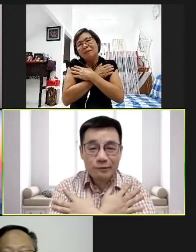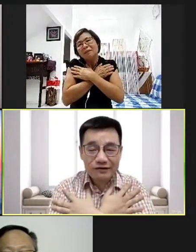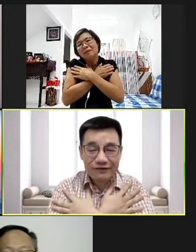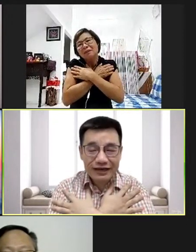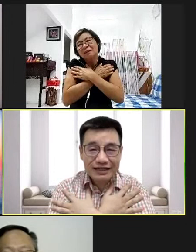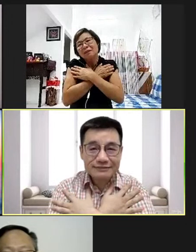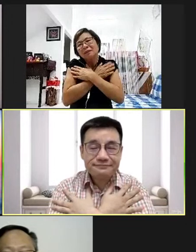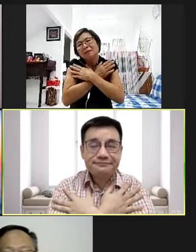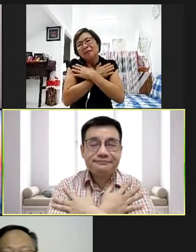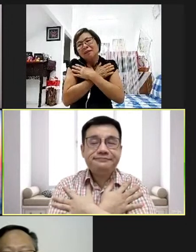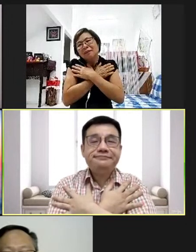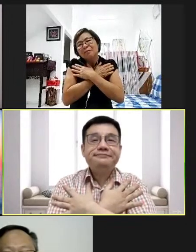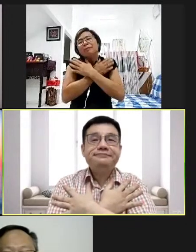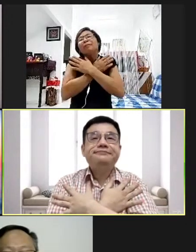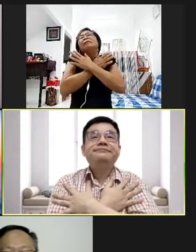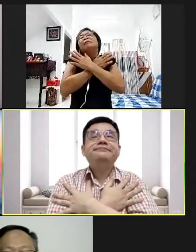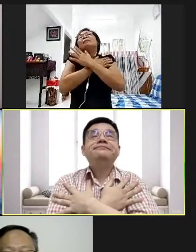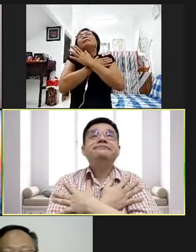Breathe in,